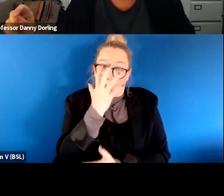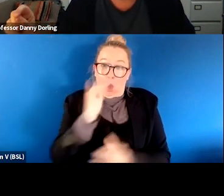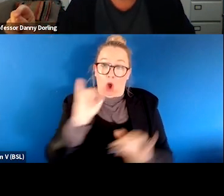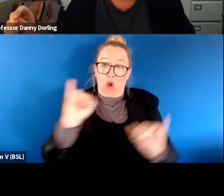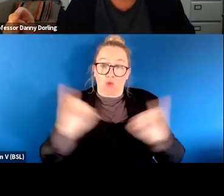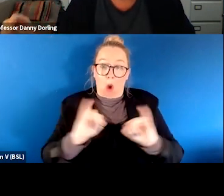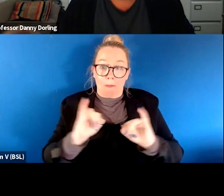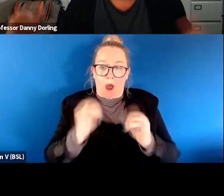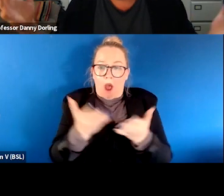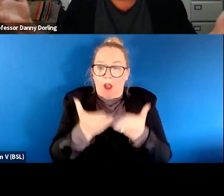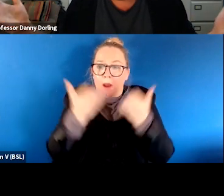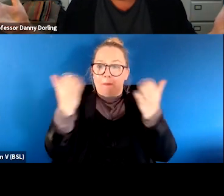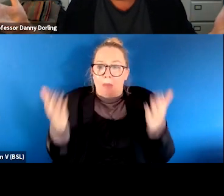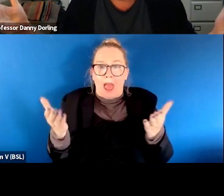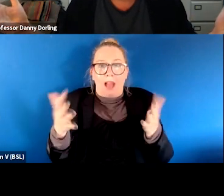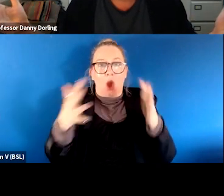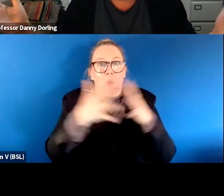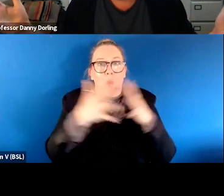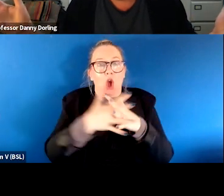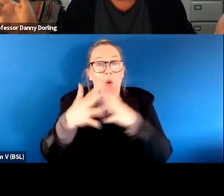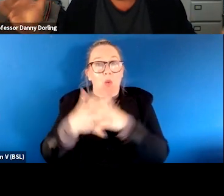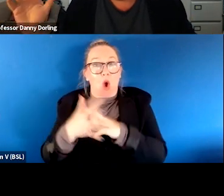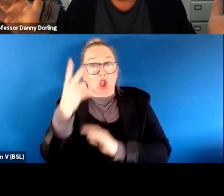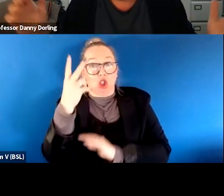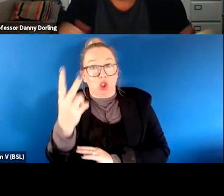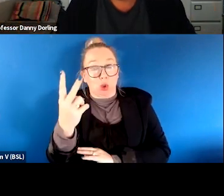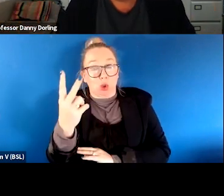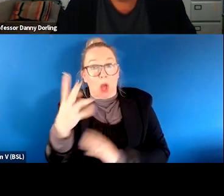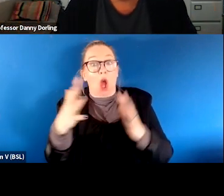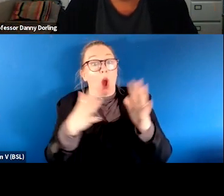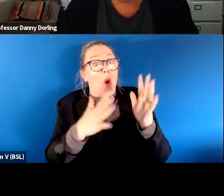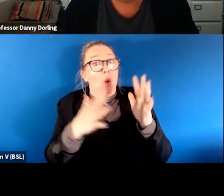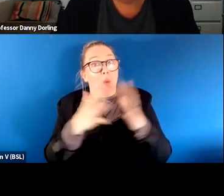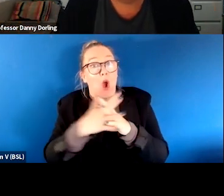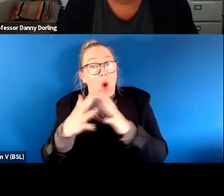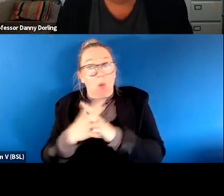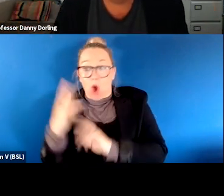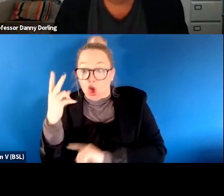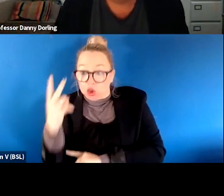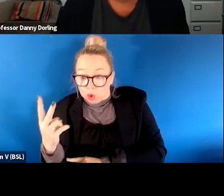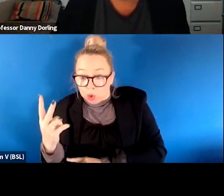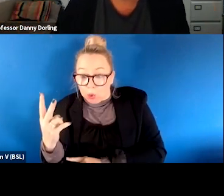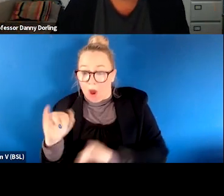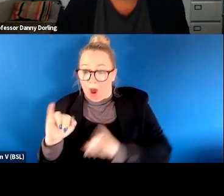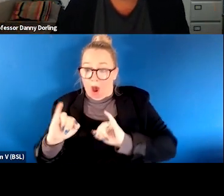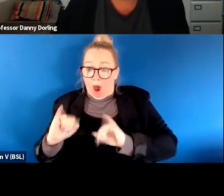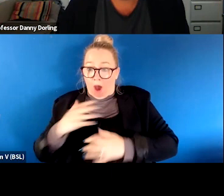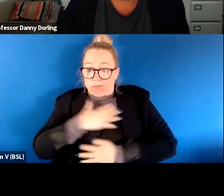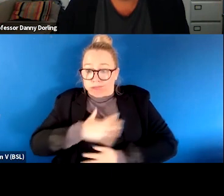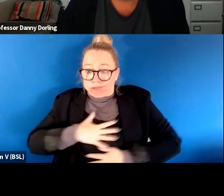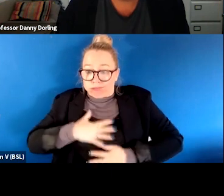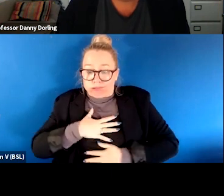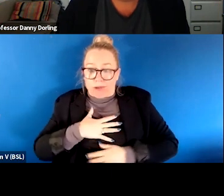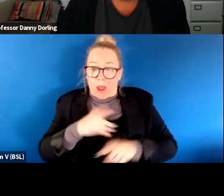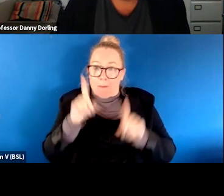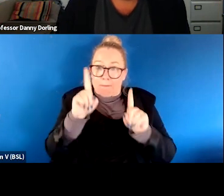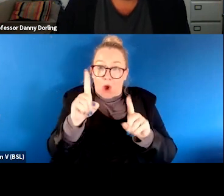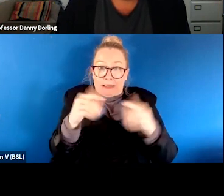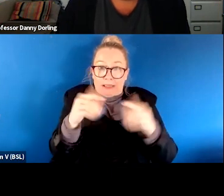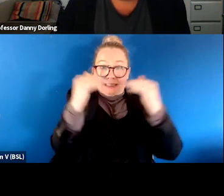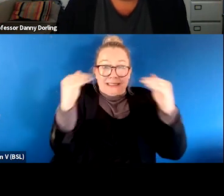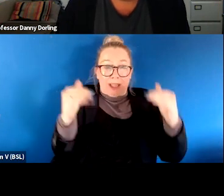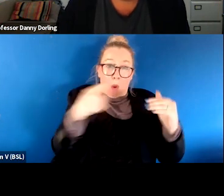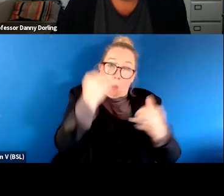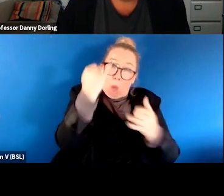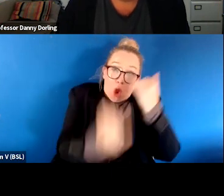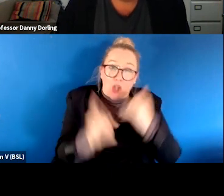II. Now, how do you measure that? It's tricky, but he's the Director General of the World Health Organization.